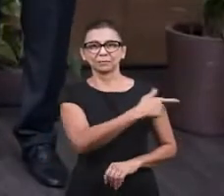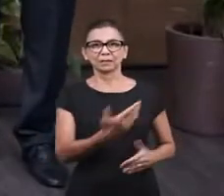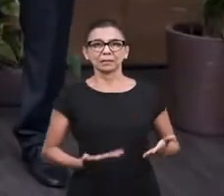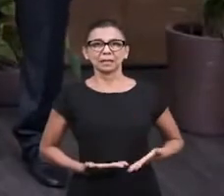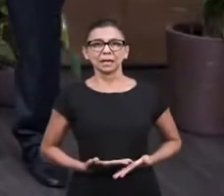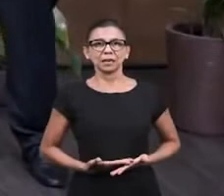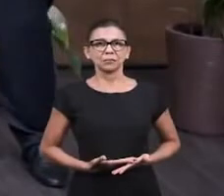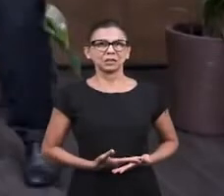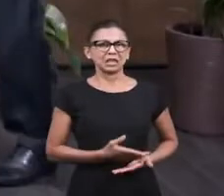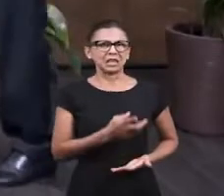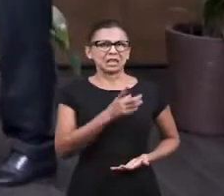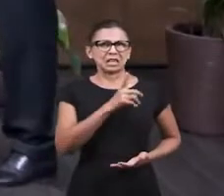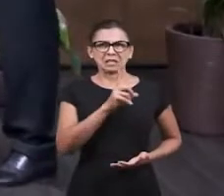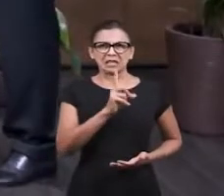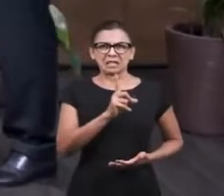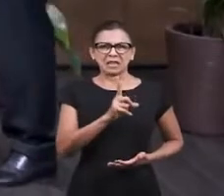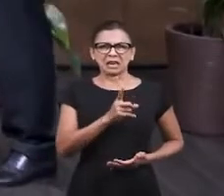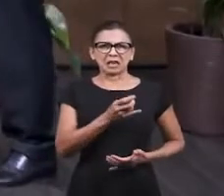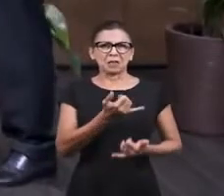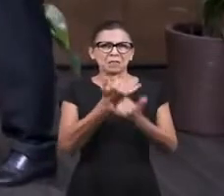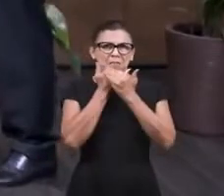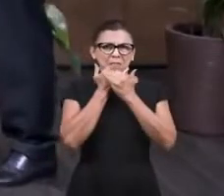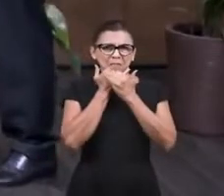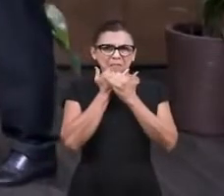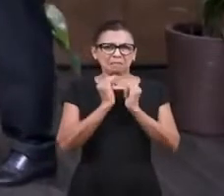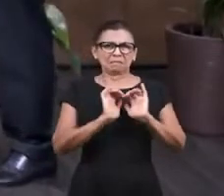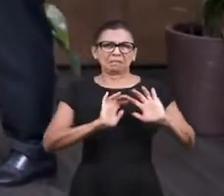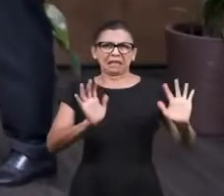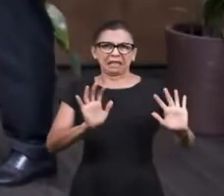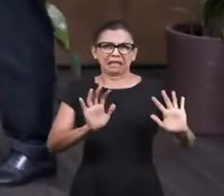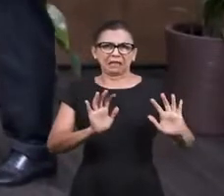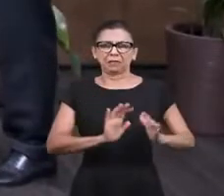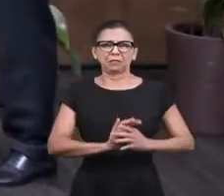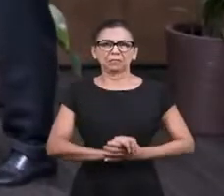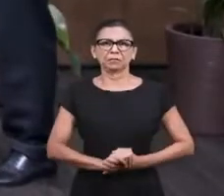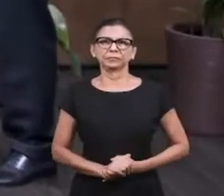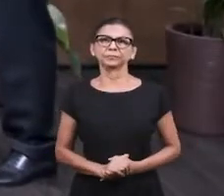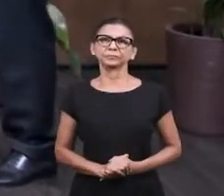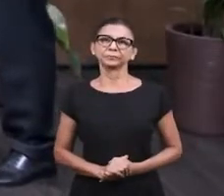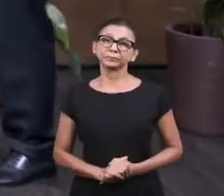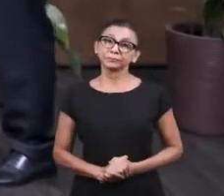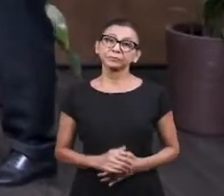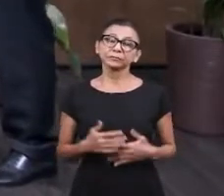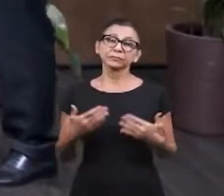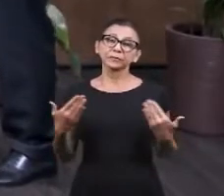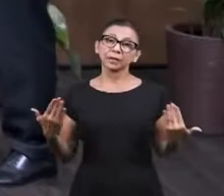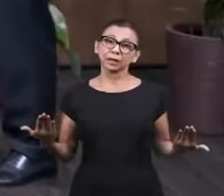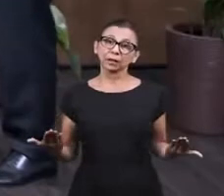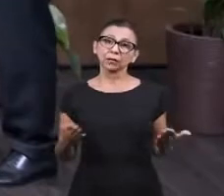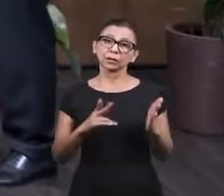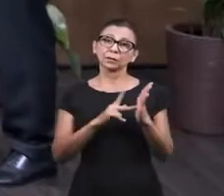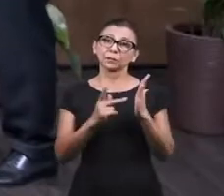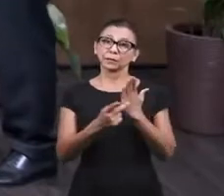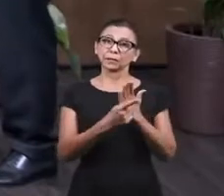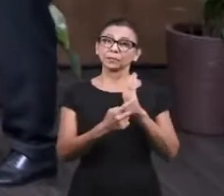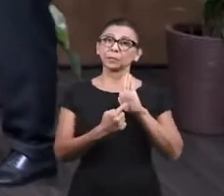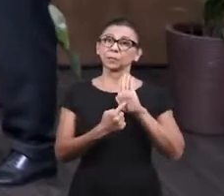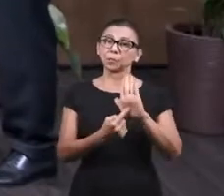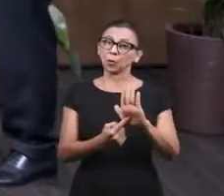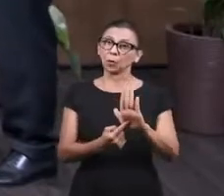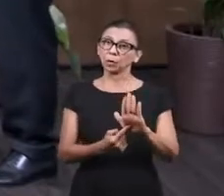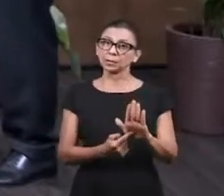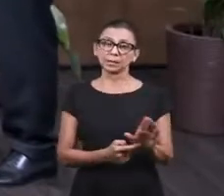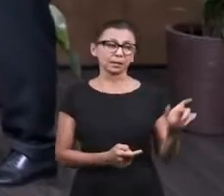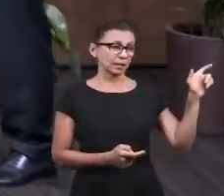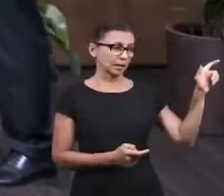forgive? And we see it in the Word of God that the servant that had already been forgiven by the master, he's qualified